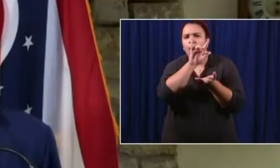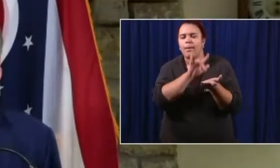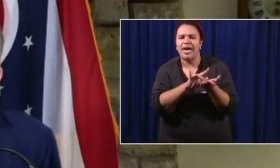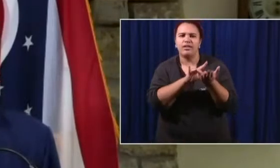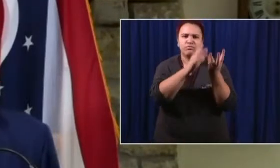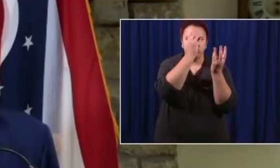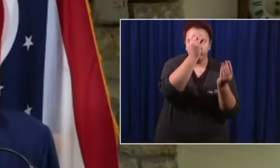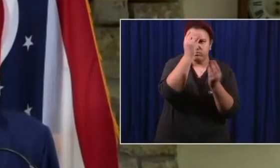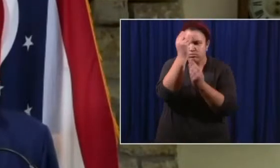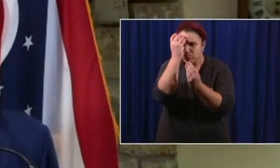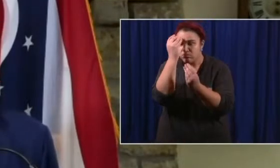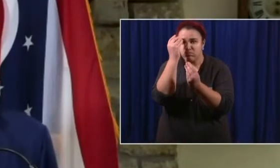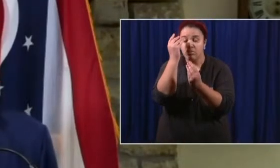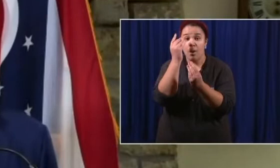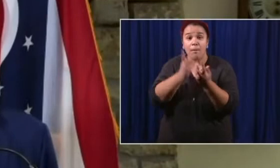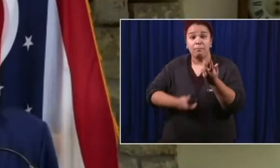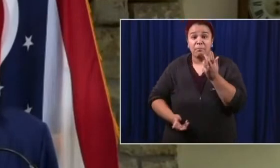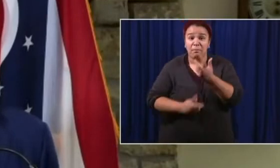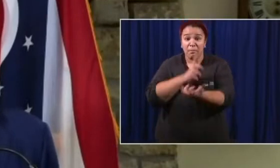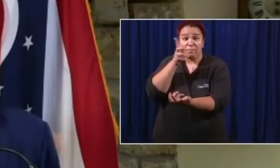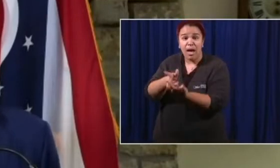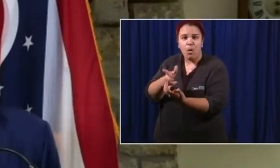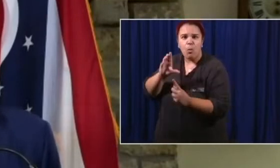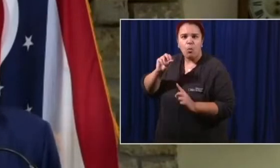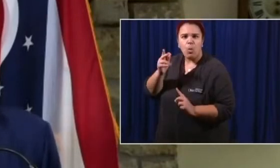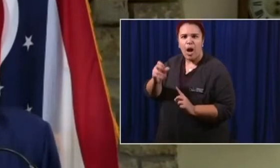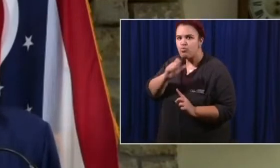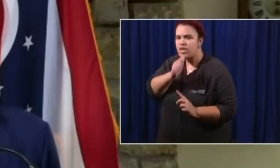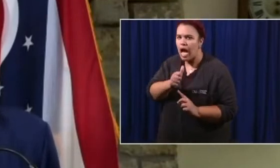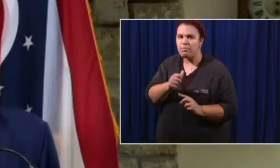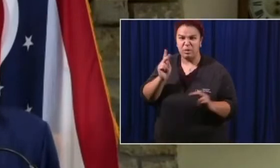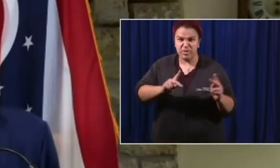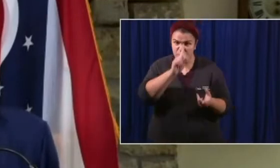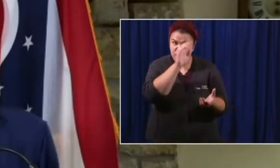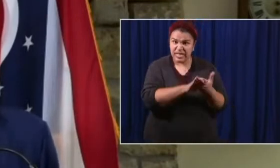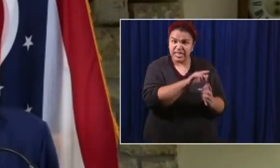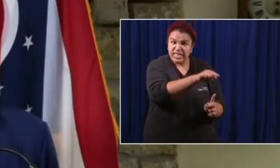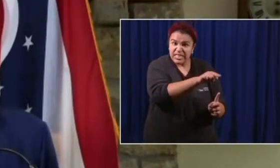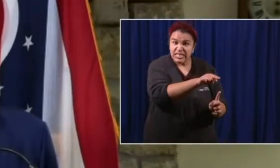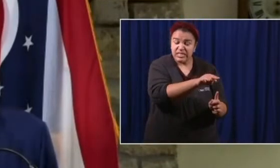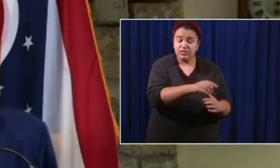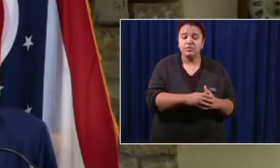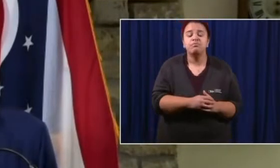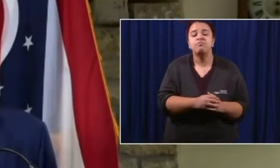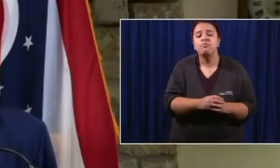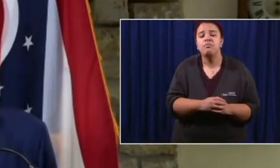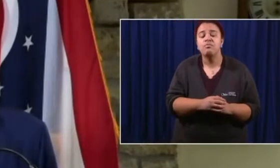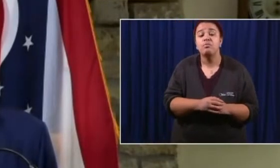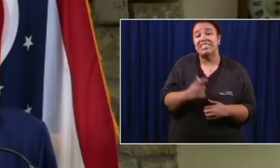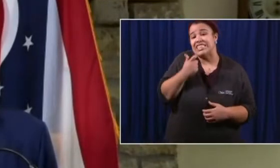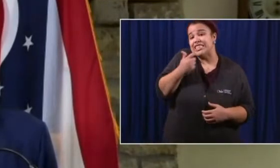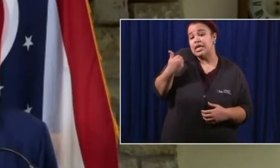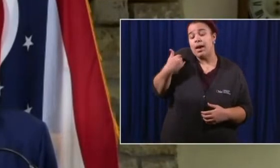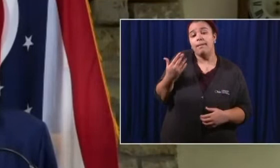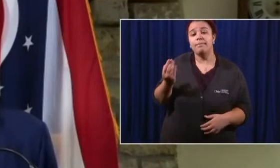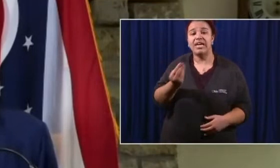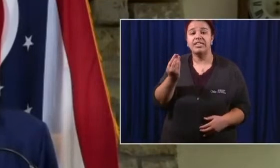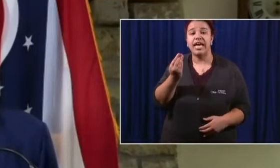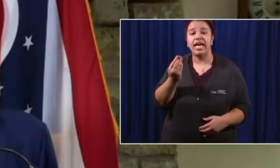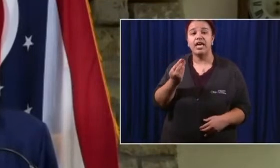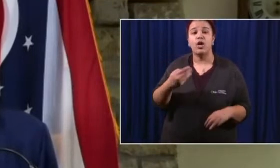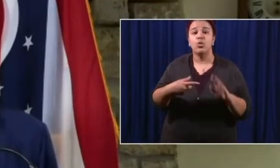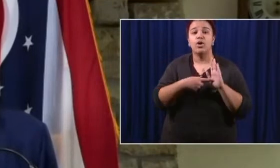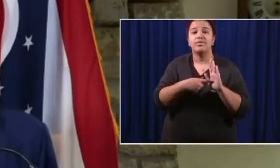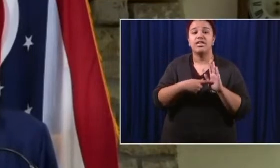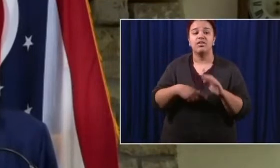this administration's experts have been criticized as being part of the COVID problem. On Monday, Representative Vitale was a vocal